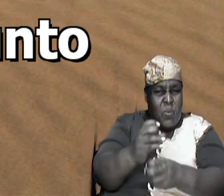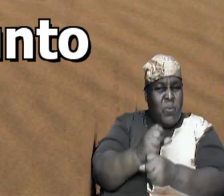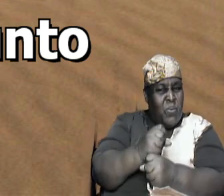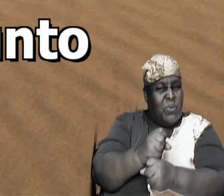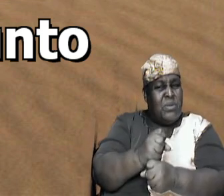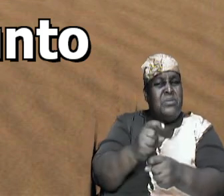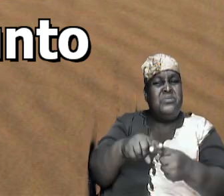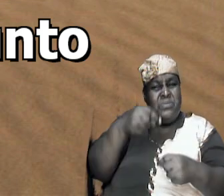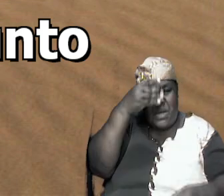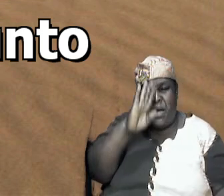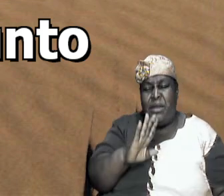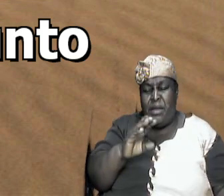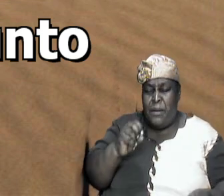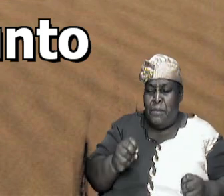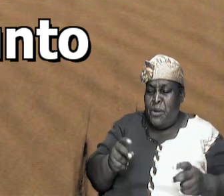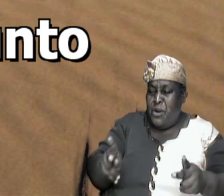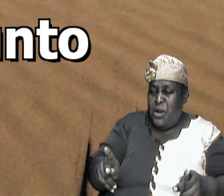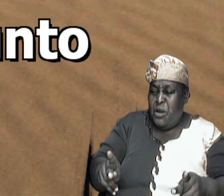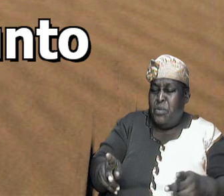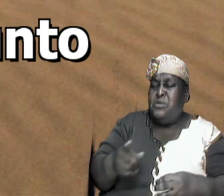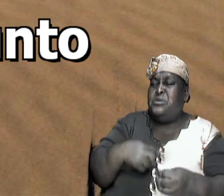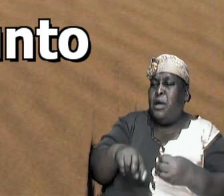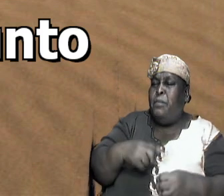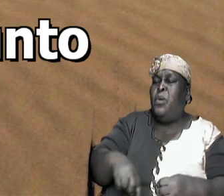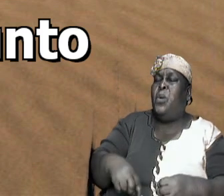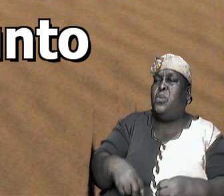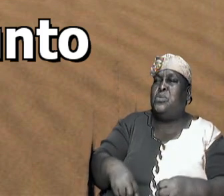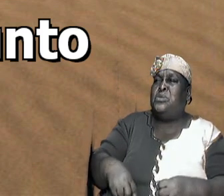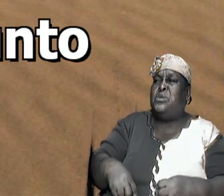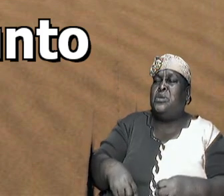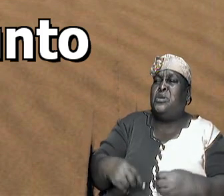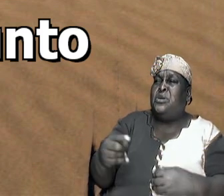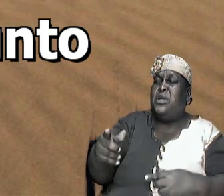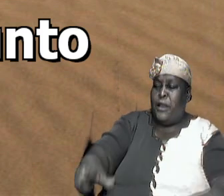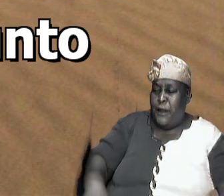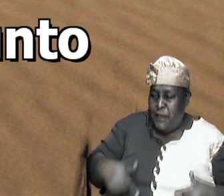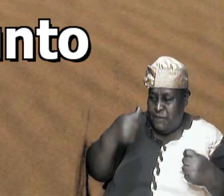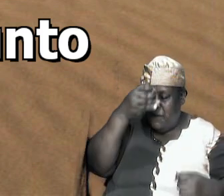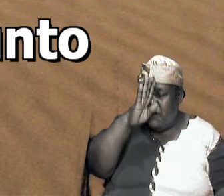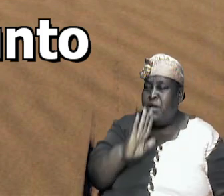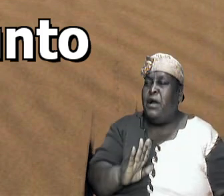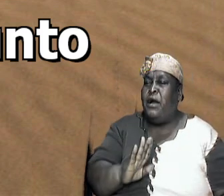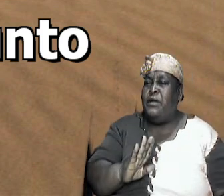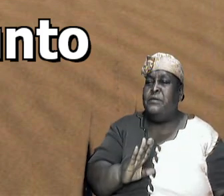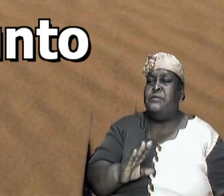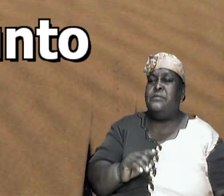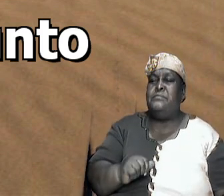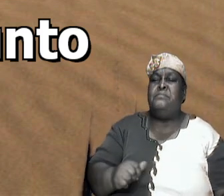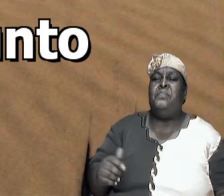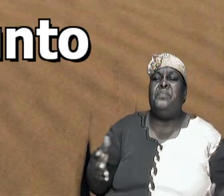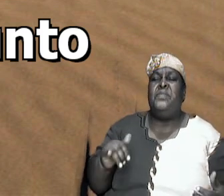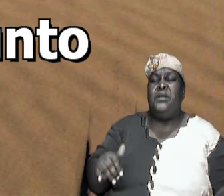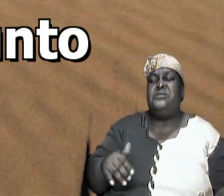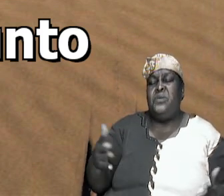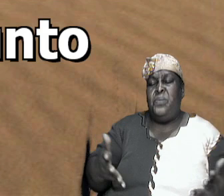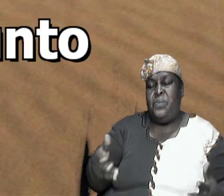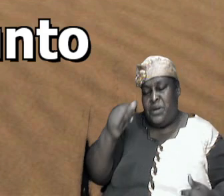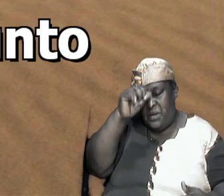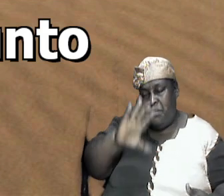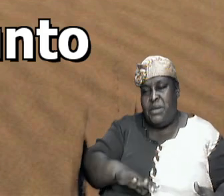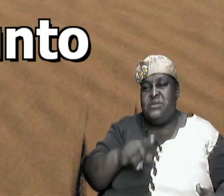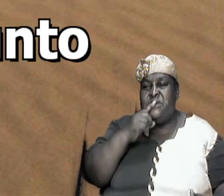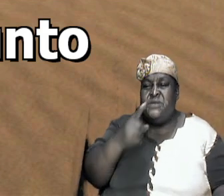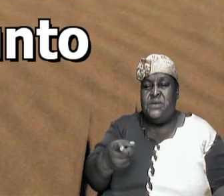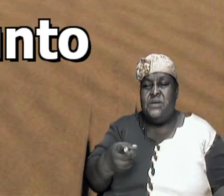Lord. We're going to have to be purposeful about it, right? So this is what Barnabas was saying, that it is with purpose of